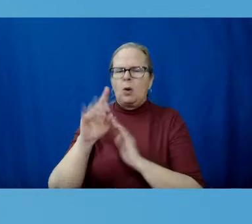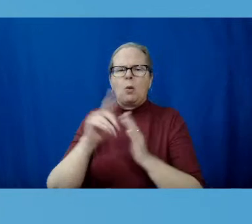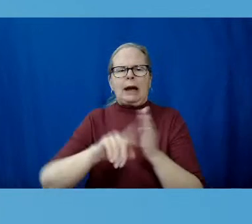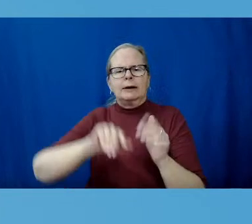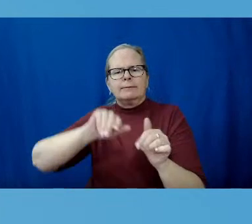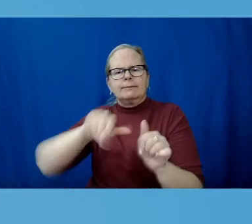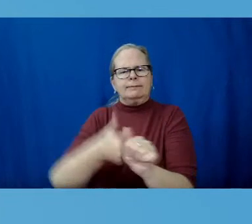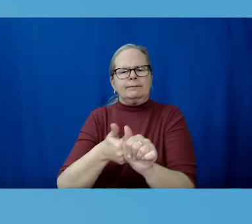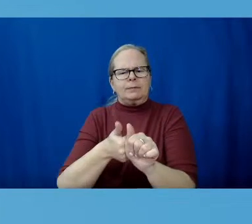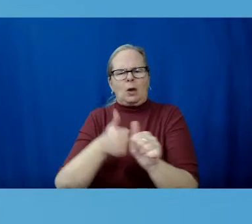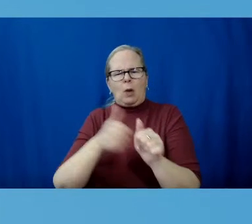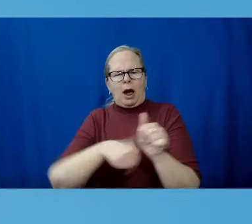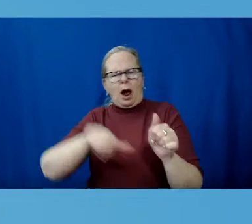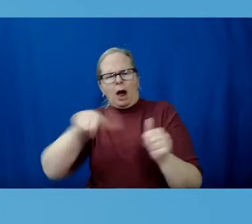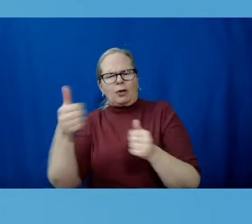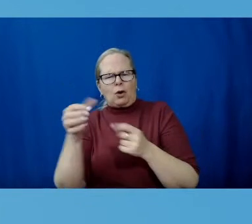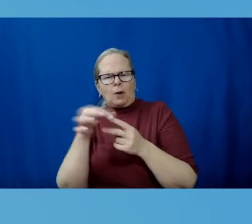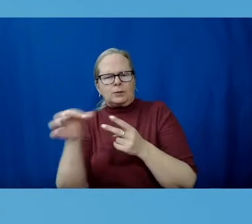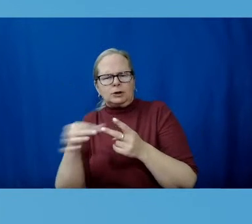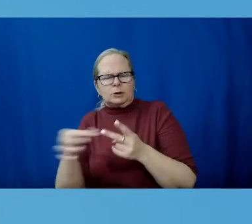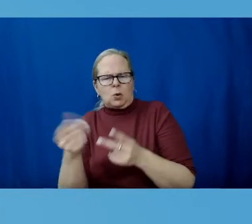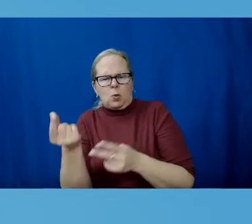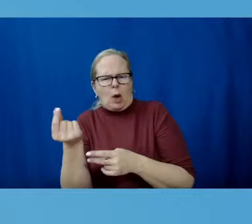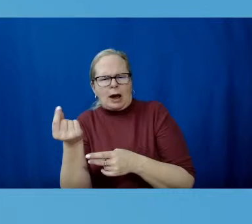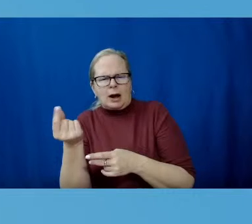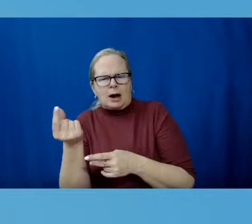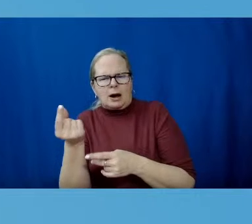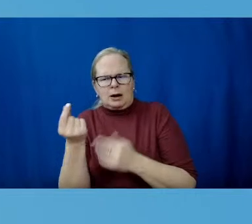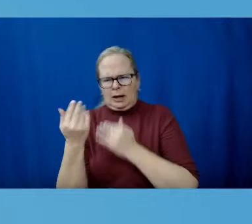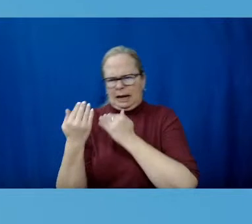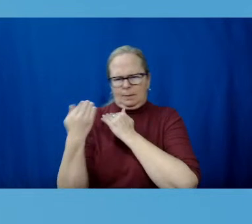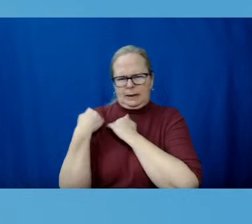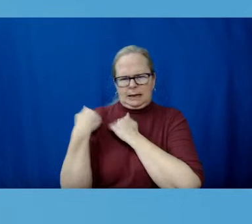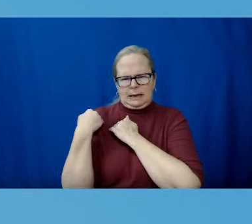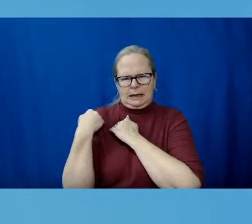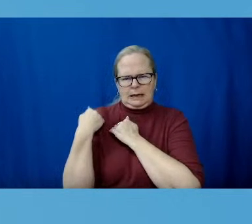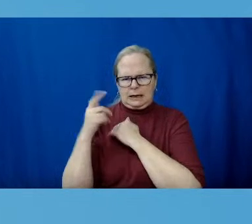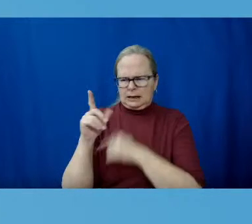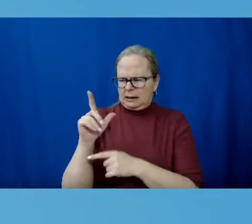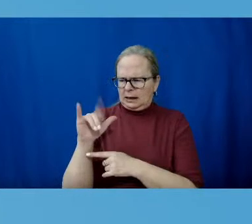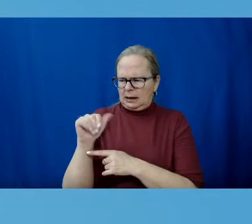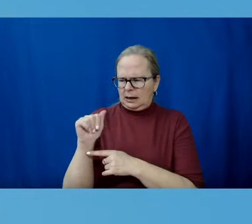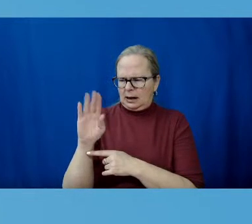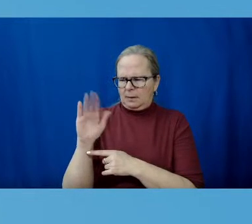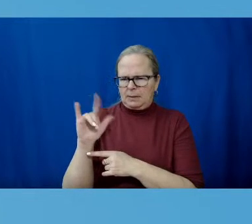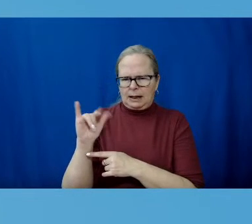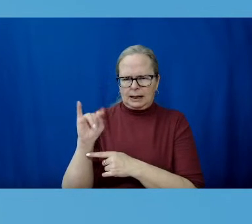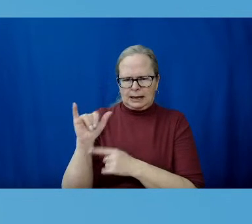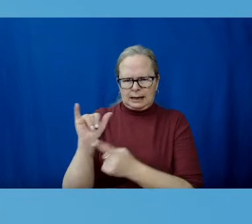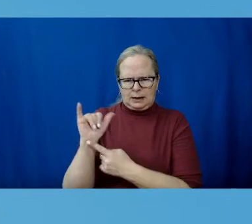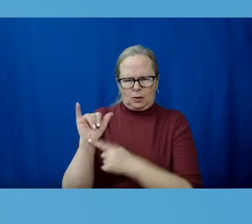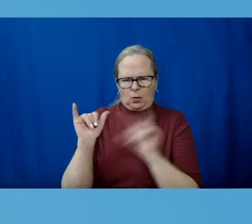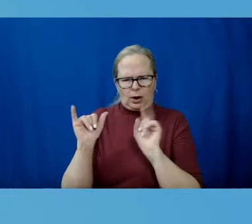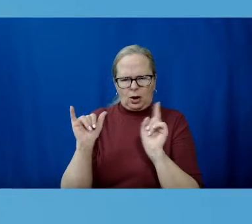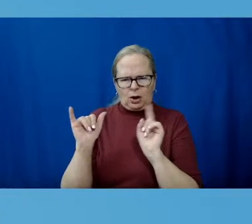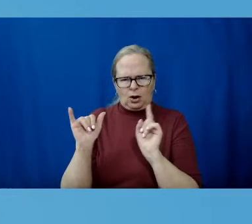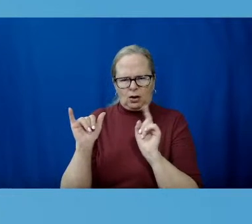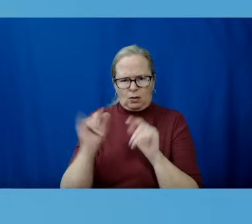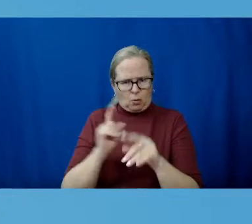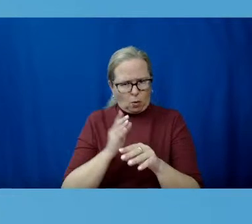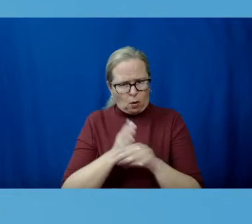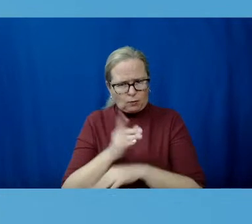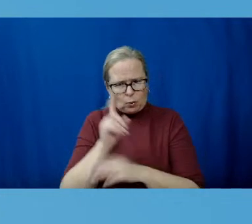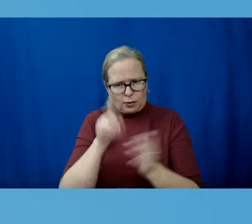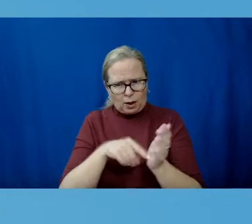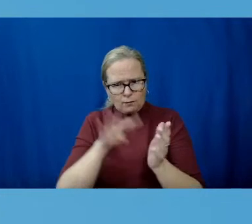any accountability or liability for the over 3,400 Albertans we've lost, especially for the children? A